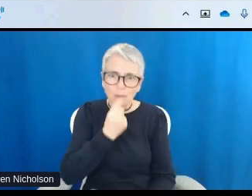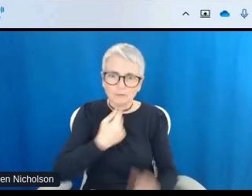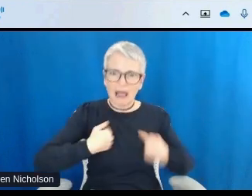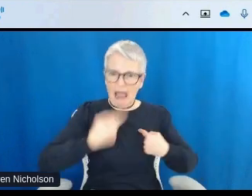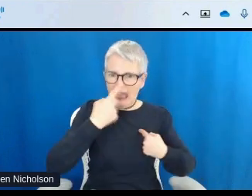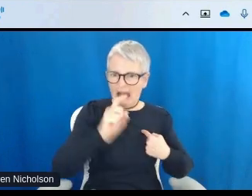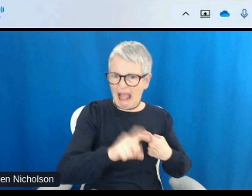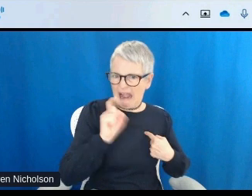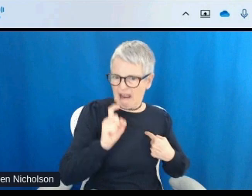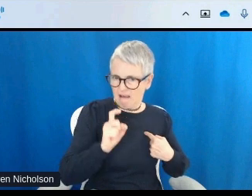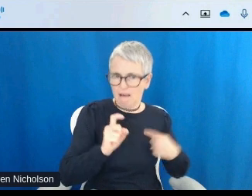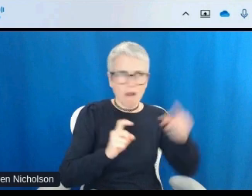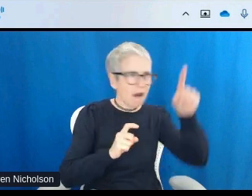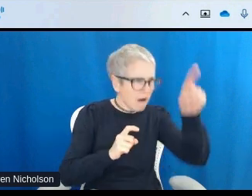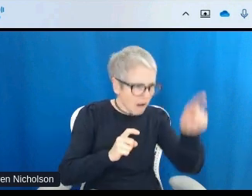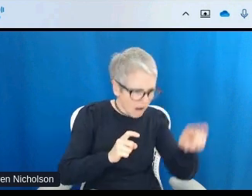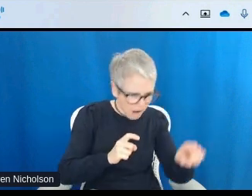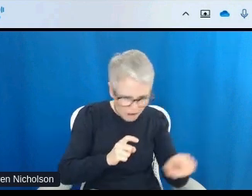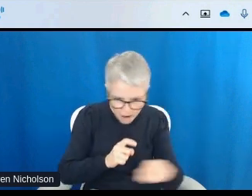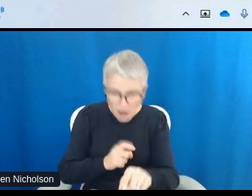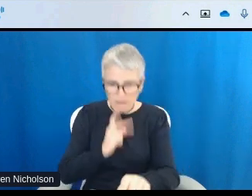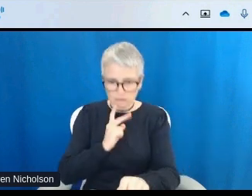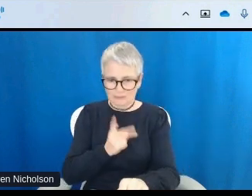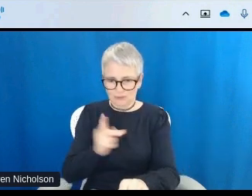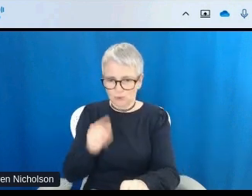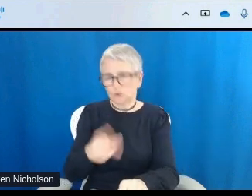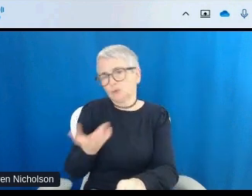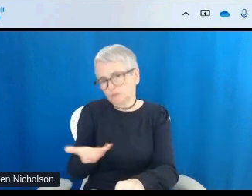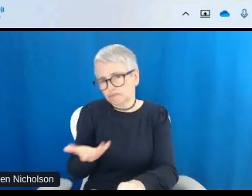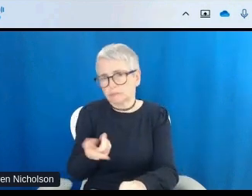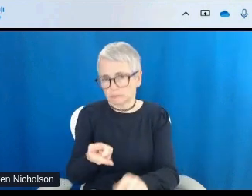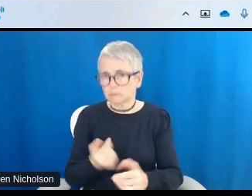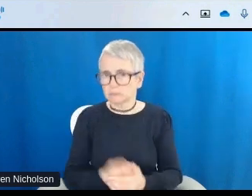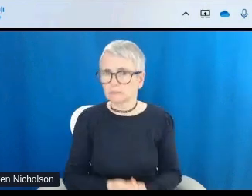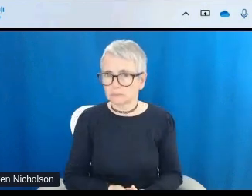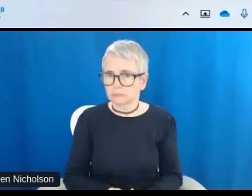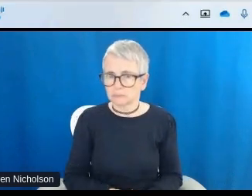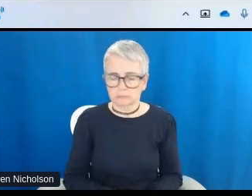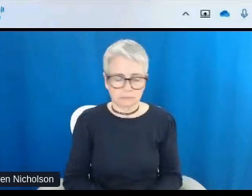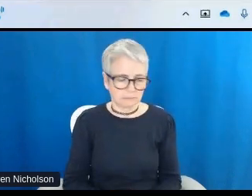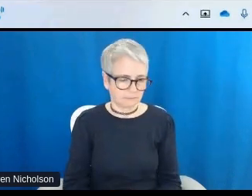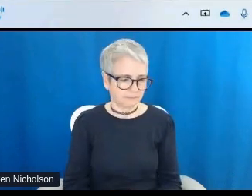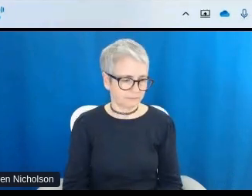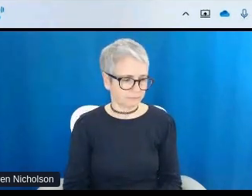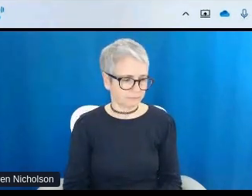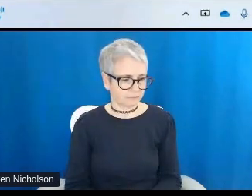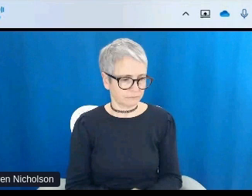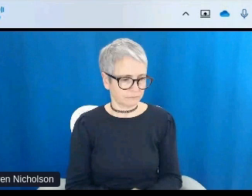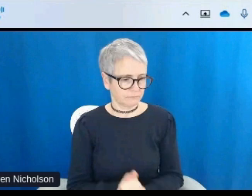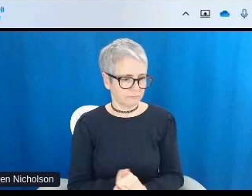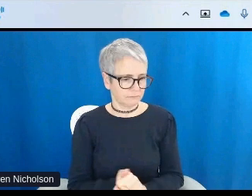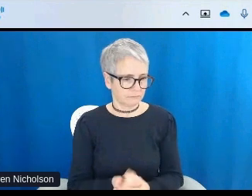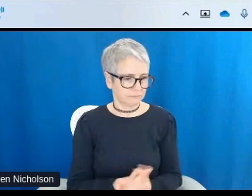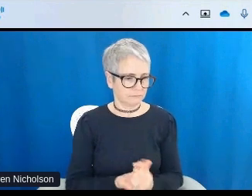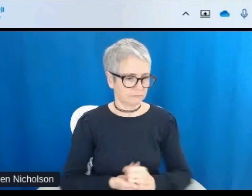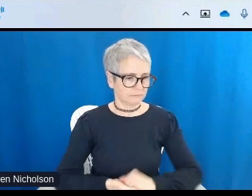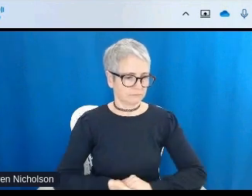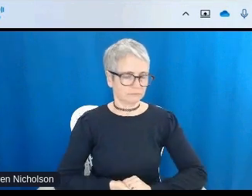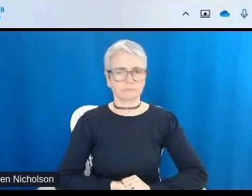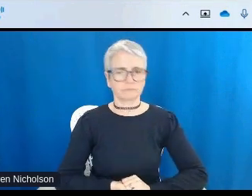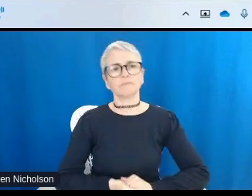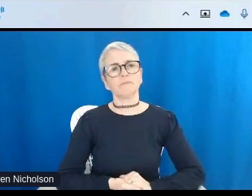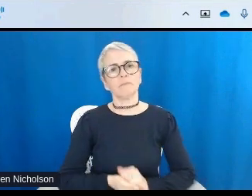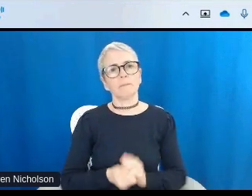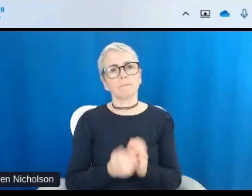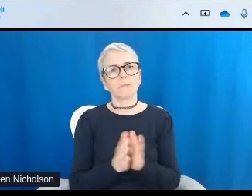me basically to quickly home in on where it is that I want to click with just by using my voice. So let's imagine